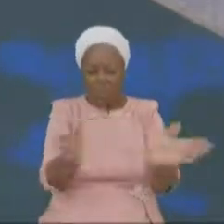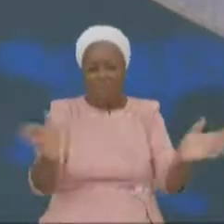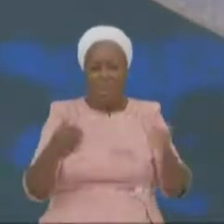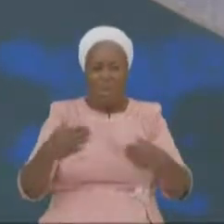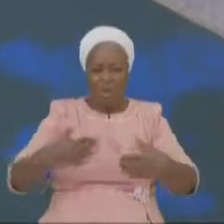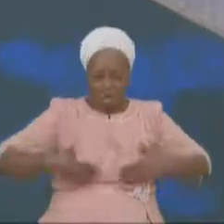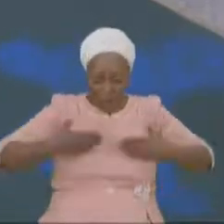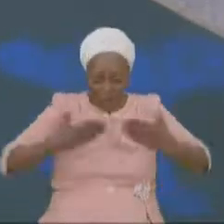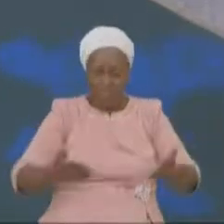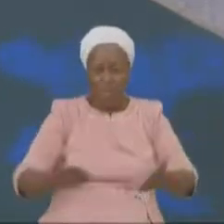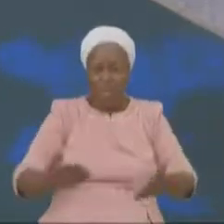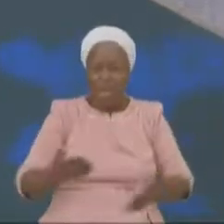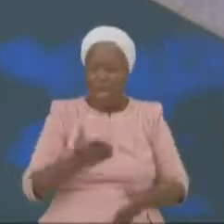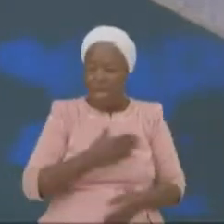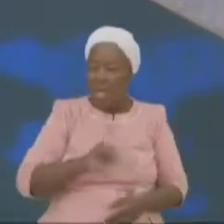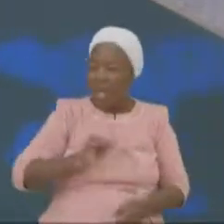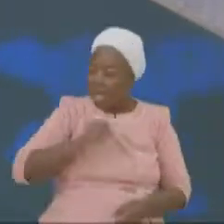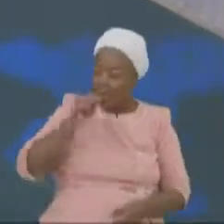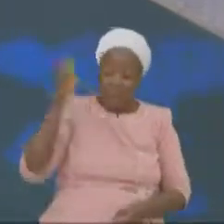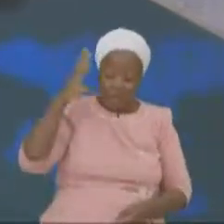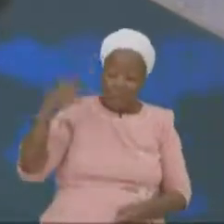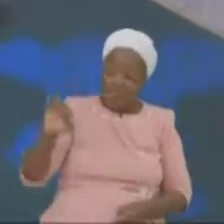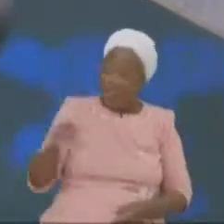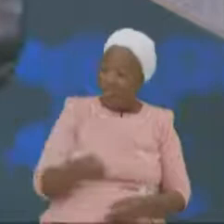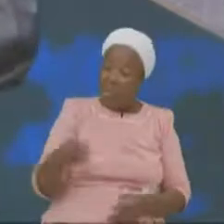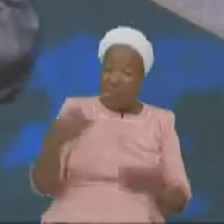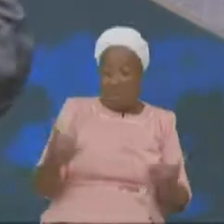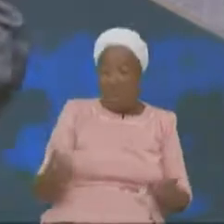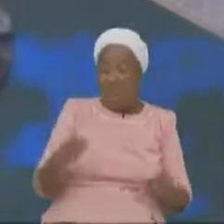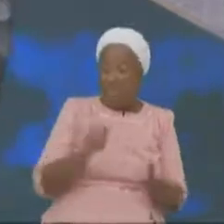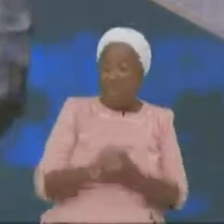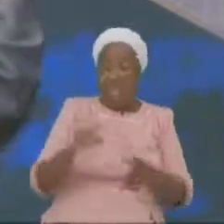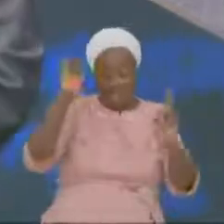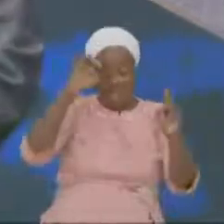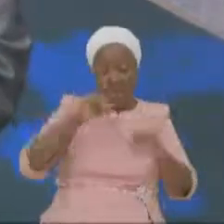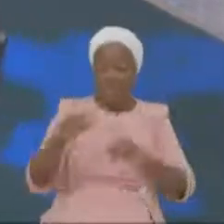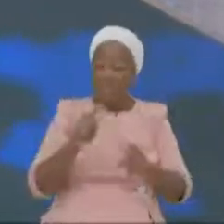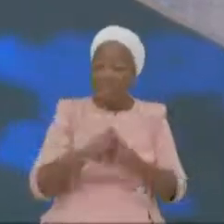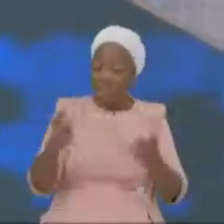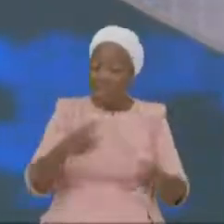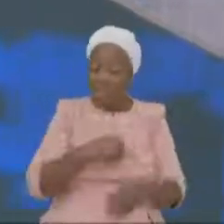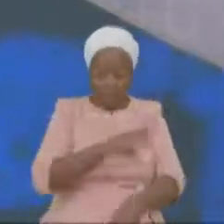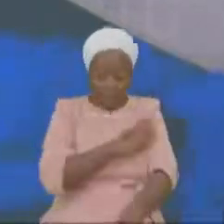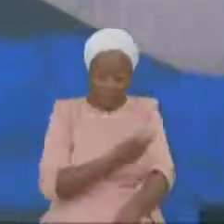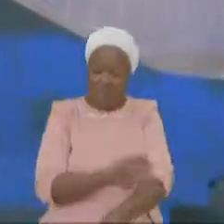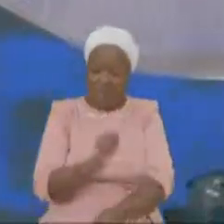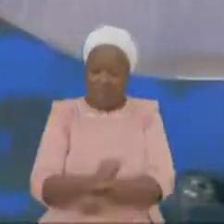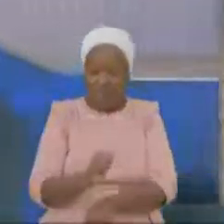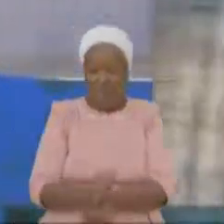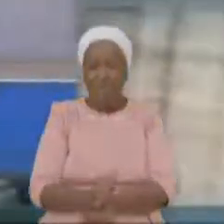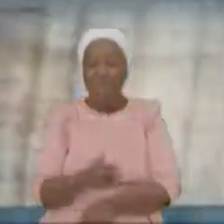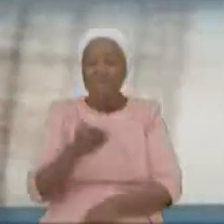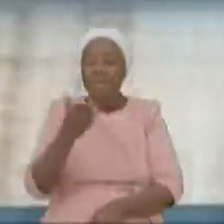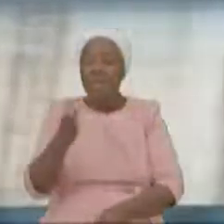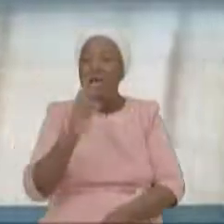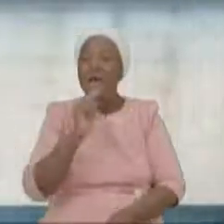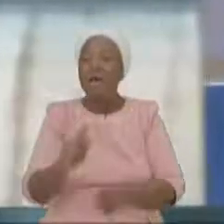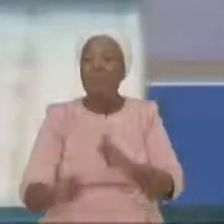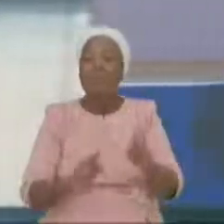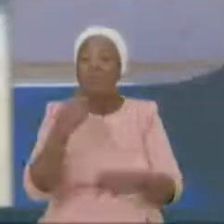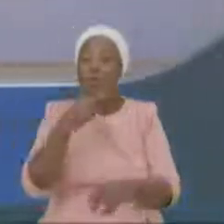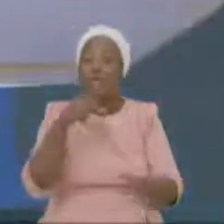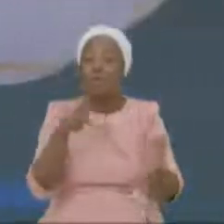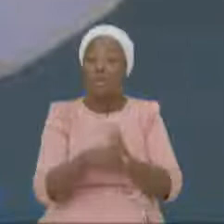And I'm hearing of him now that he's doing great mighty works. There are people who